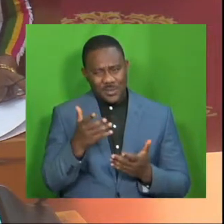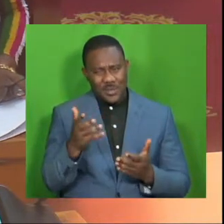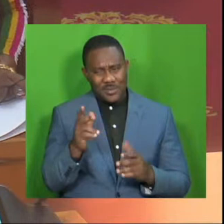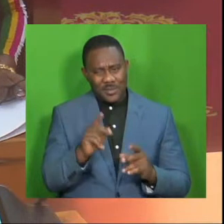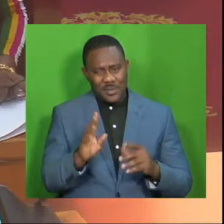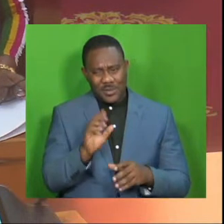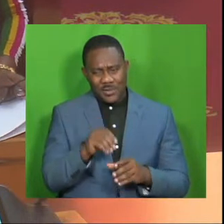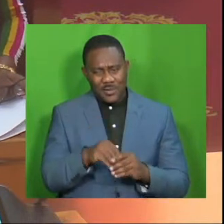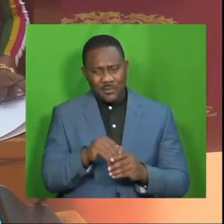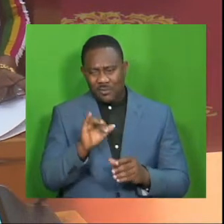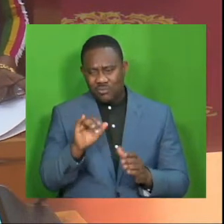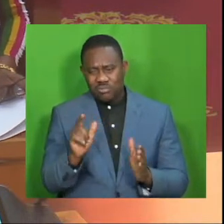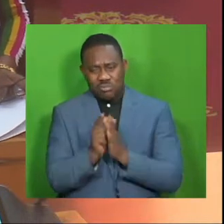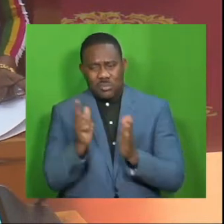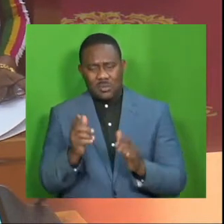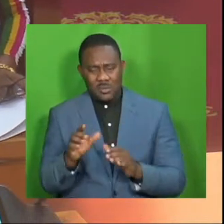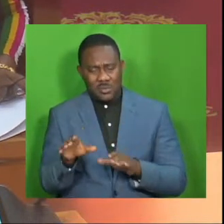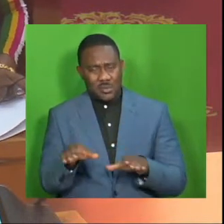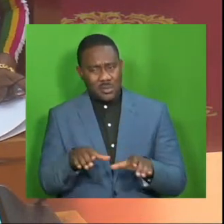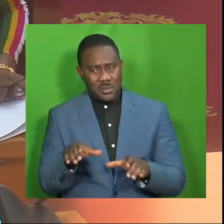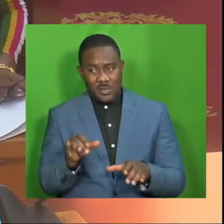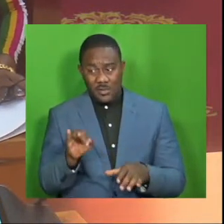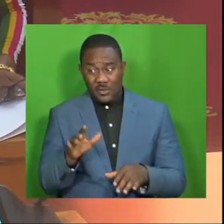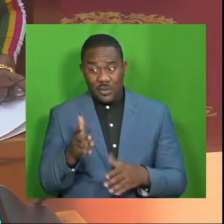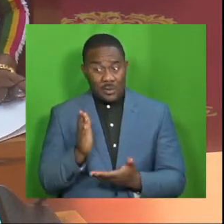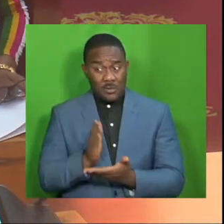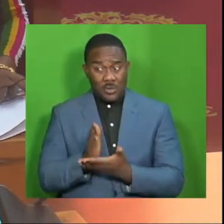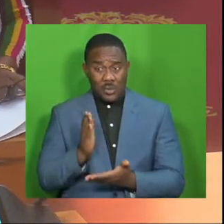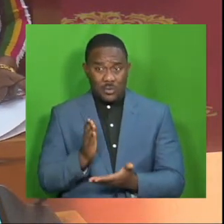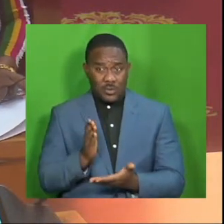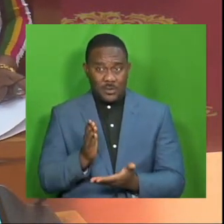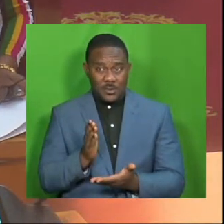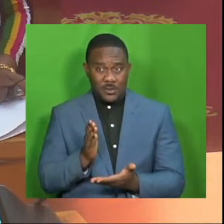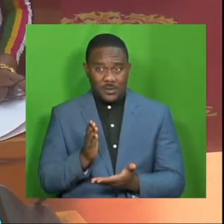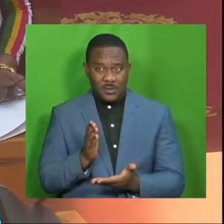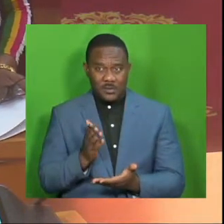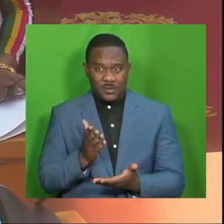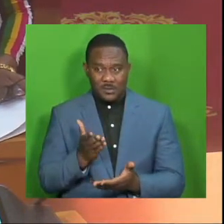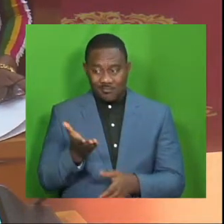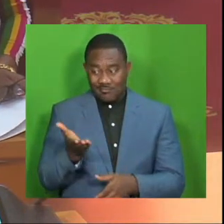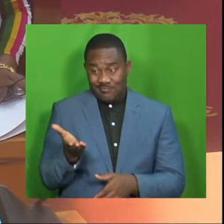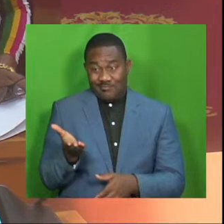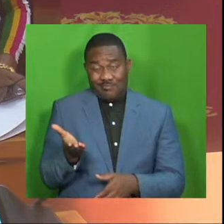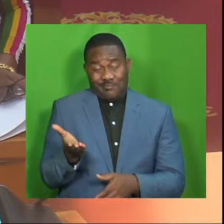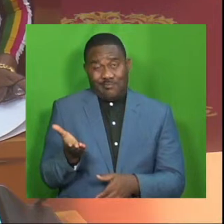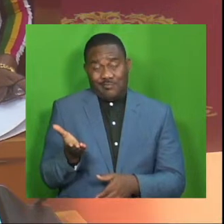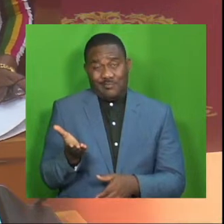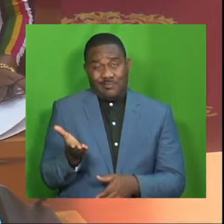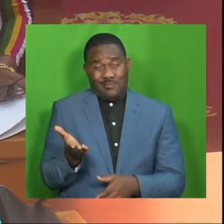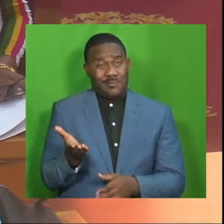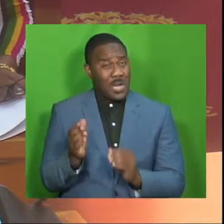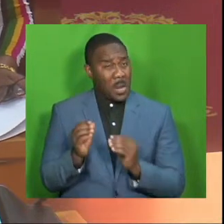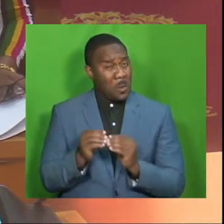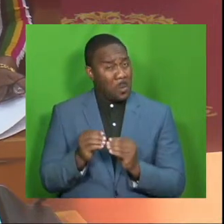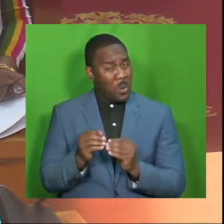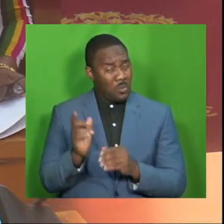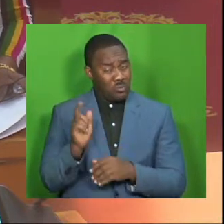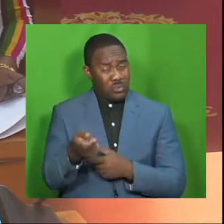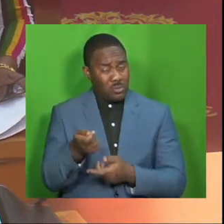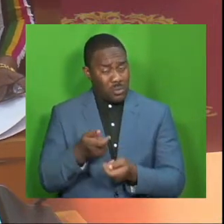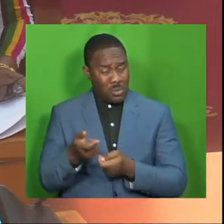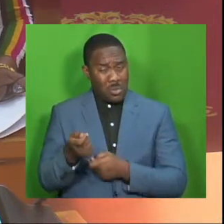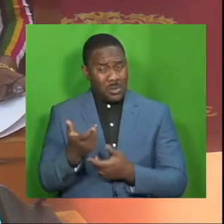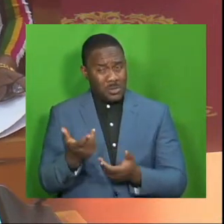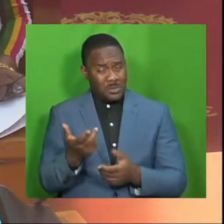illegality. If you ask the person to stop the illegality, that is what the person does to get more fish. Like, for